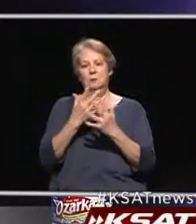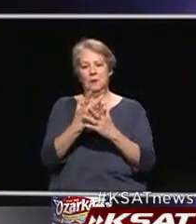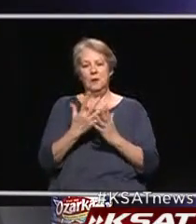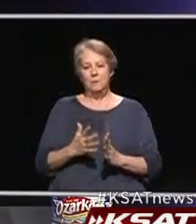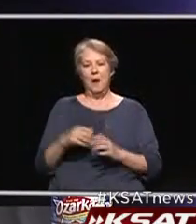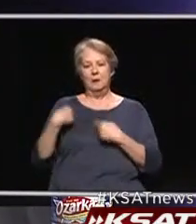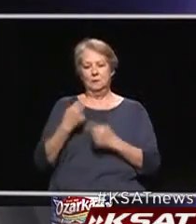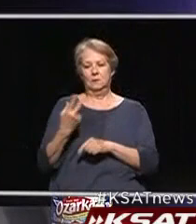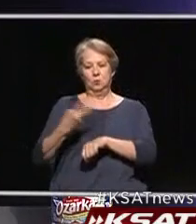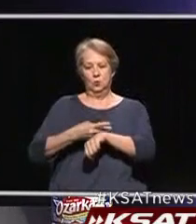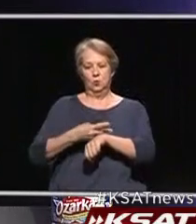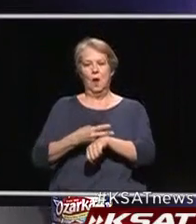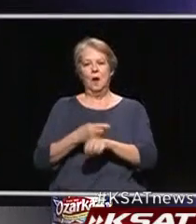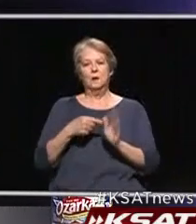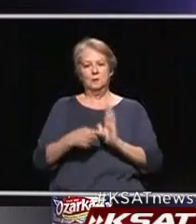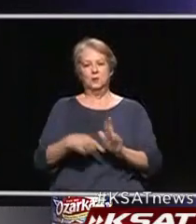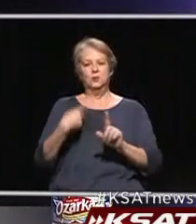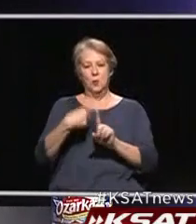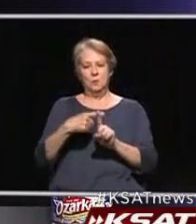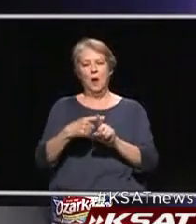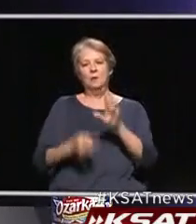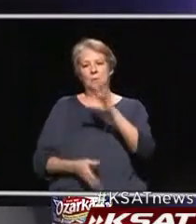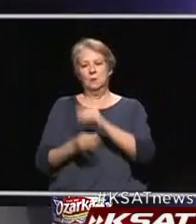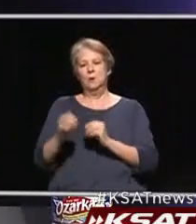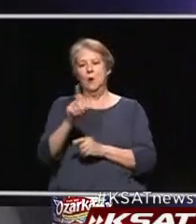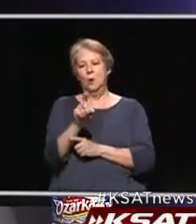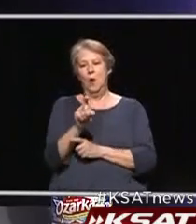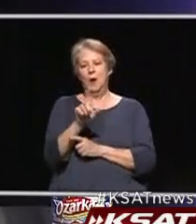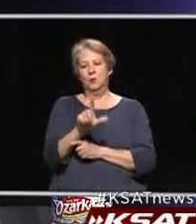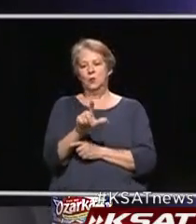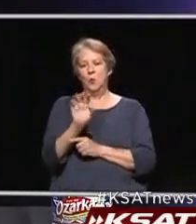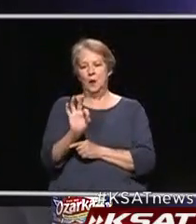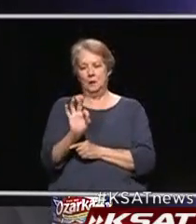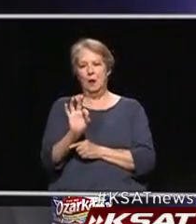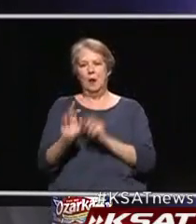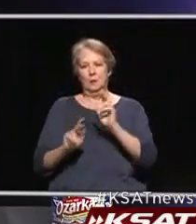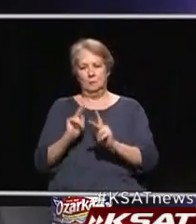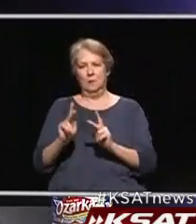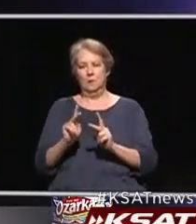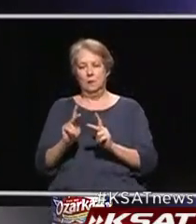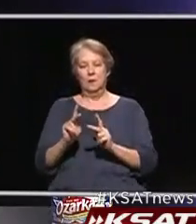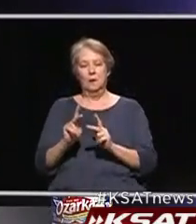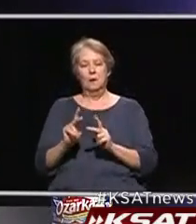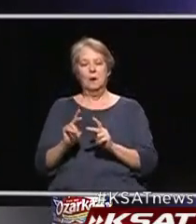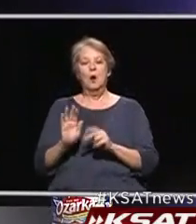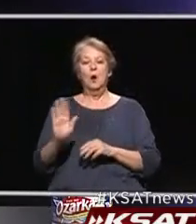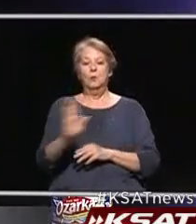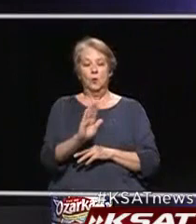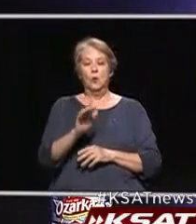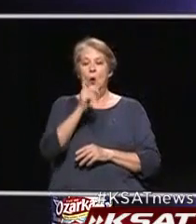last 2 days that are positive to a total of about 129, taking away the ones that have